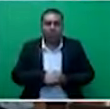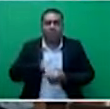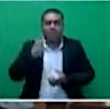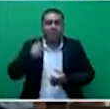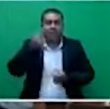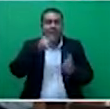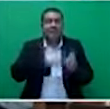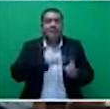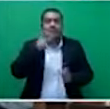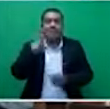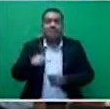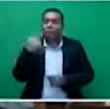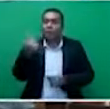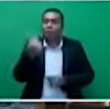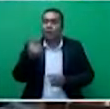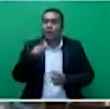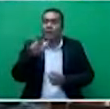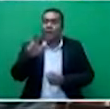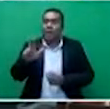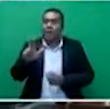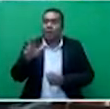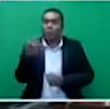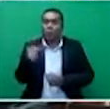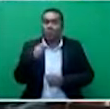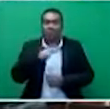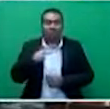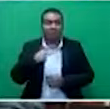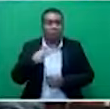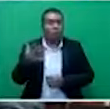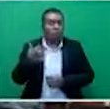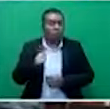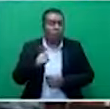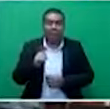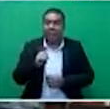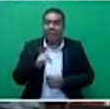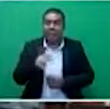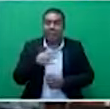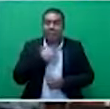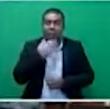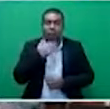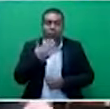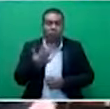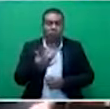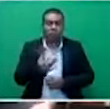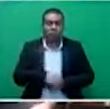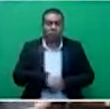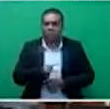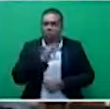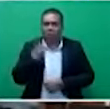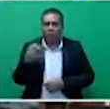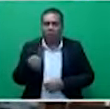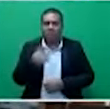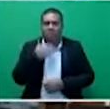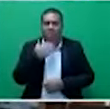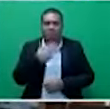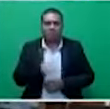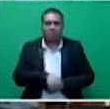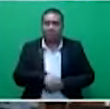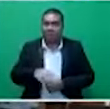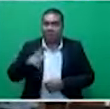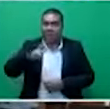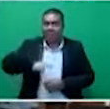young person who's in Laos, where the land is not leased much, or in the interior of Naitasiri, or somewhere else, interior somewhere else, won't have that much. But the landowners